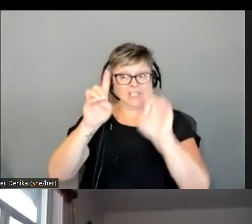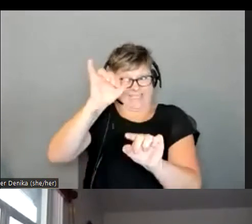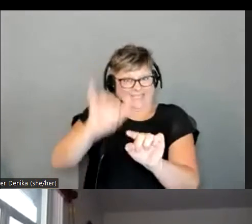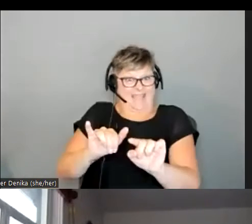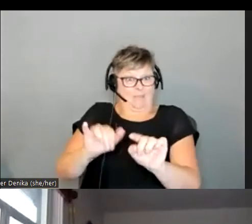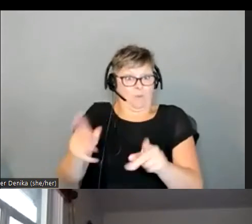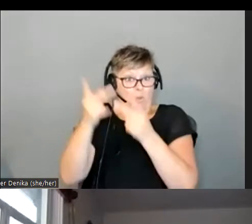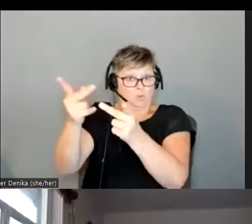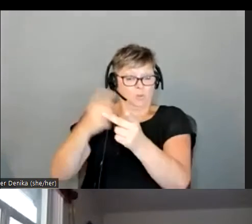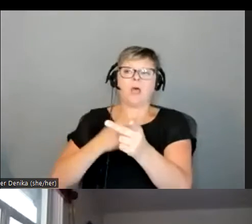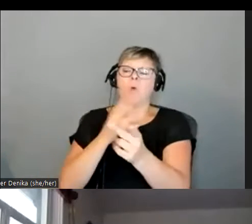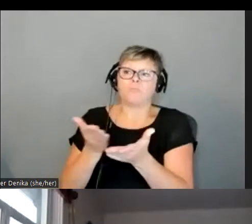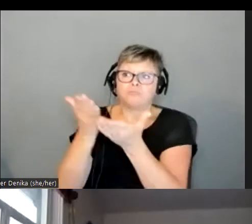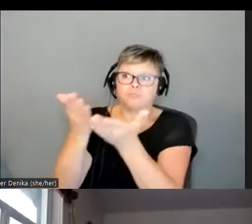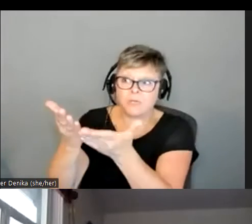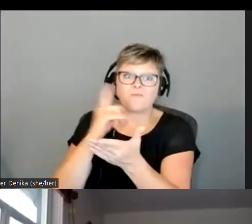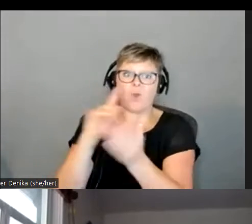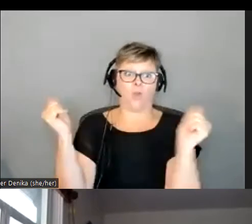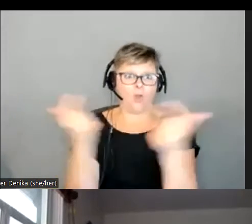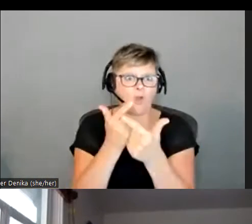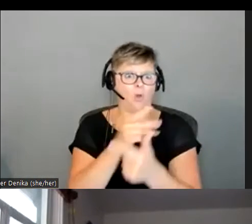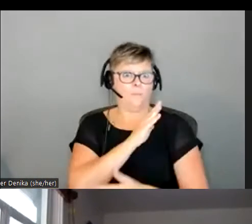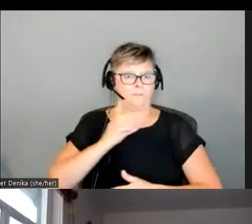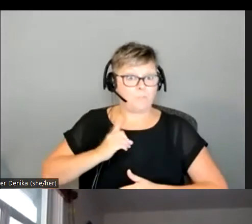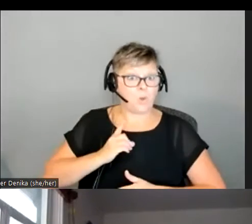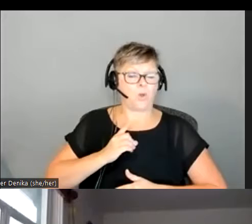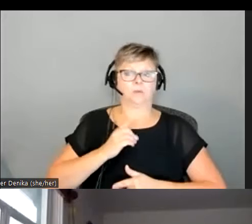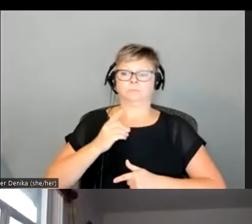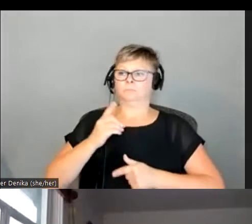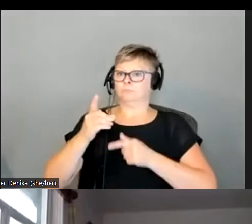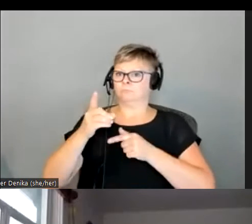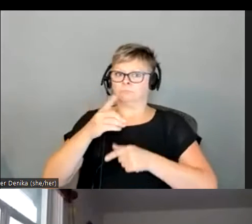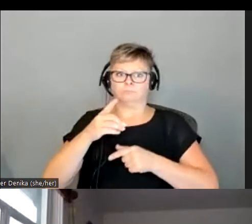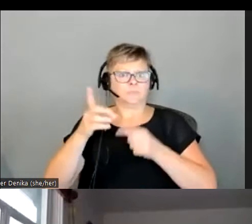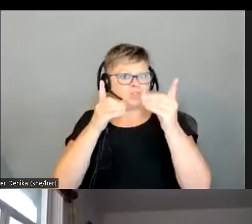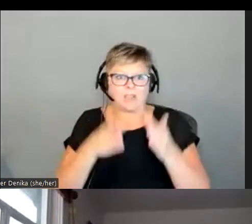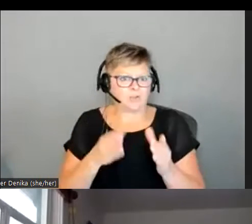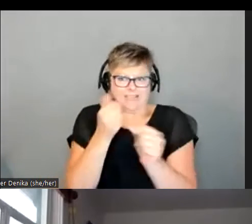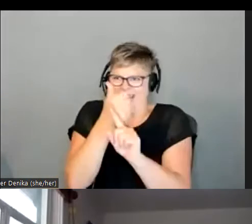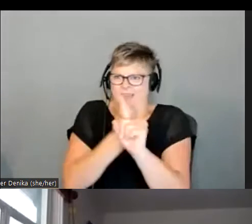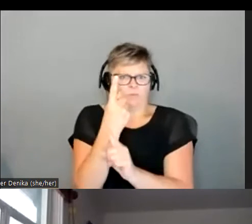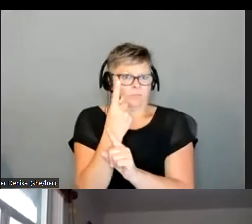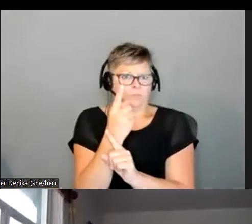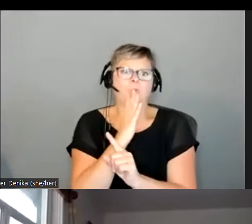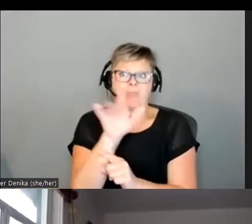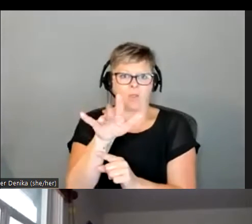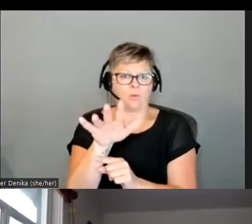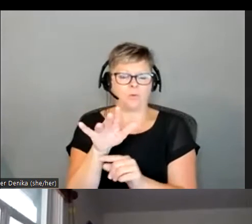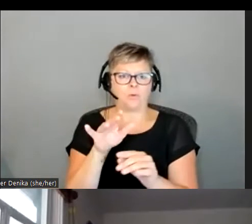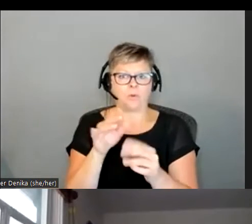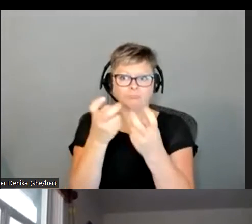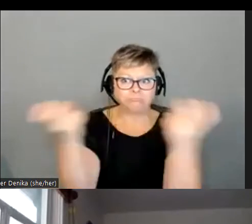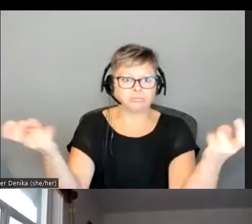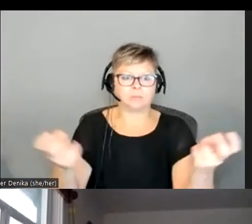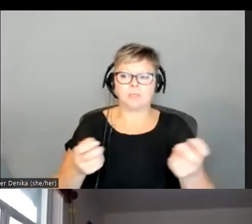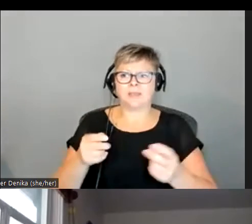members of the board and the directors at the 519. They need to know the